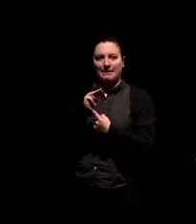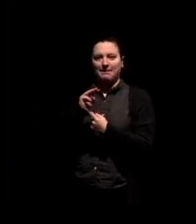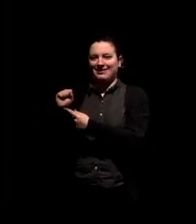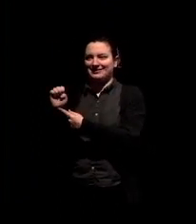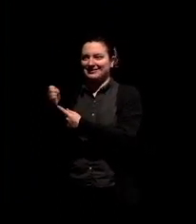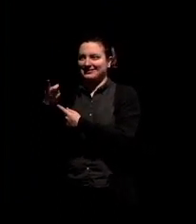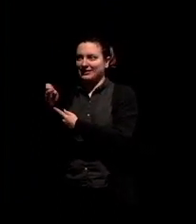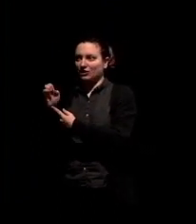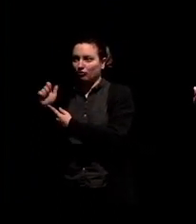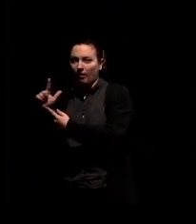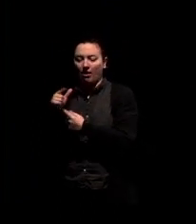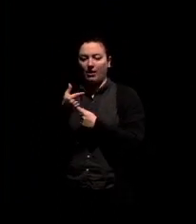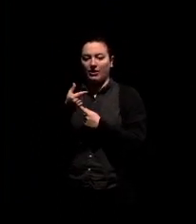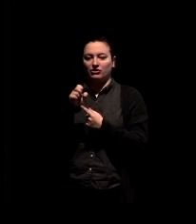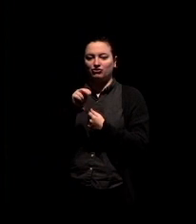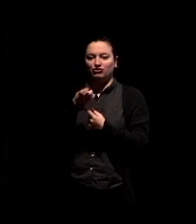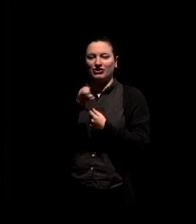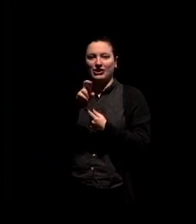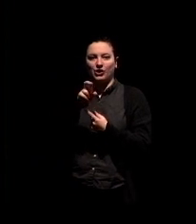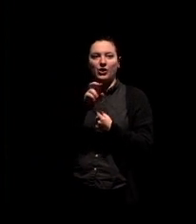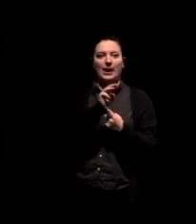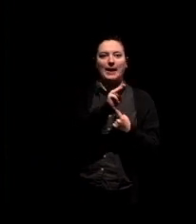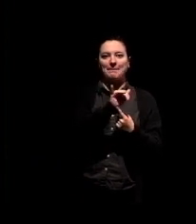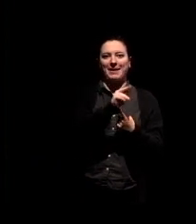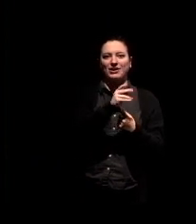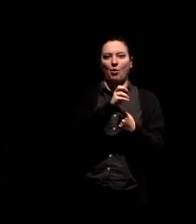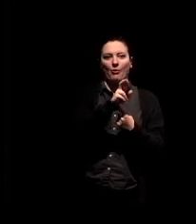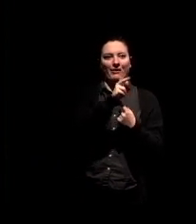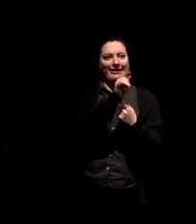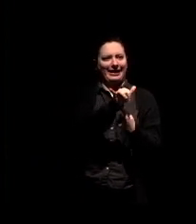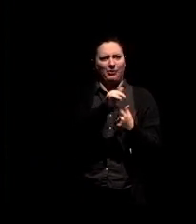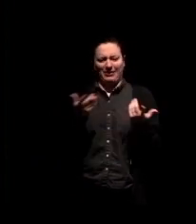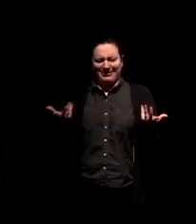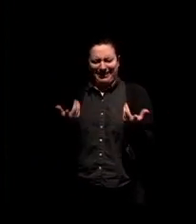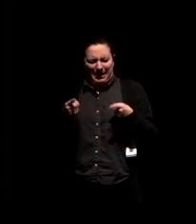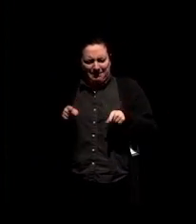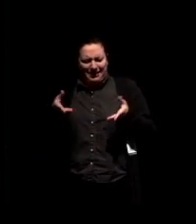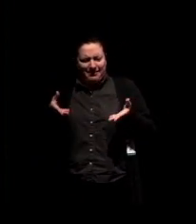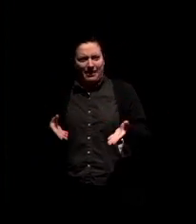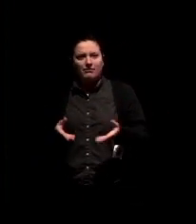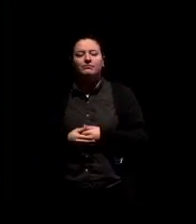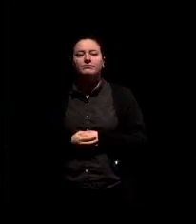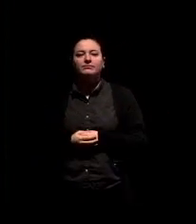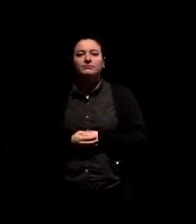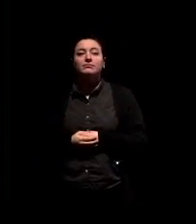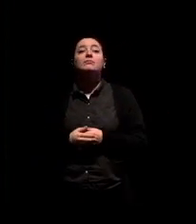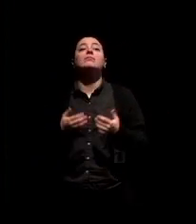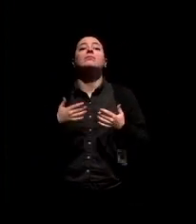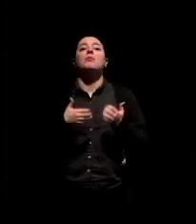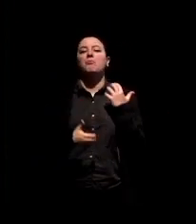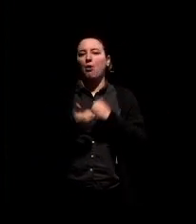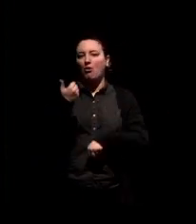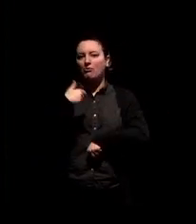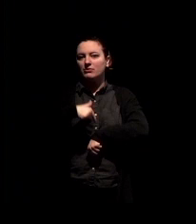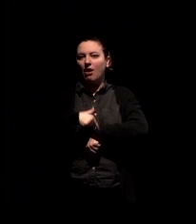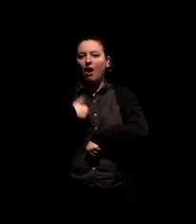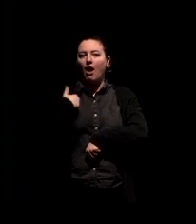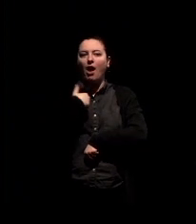In the LGBTQ health literature, we often point to minority stress theory as the